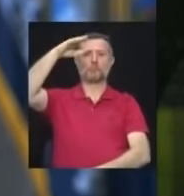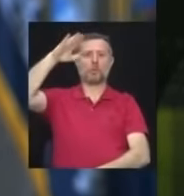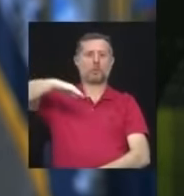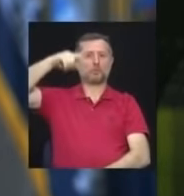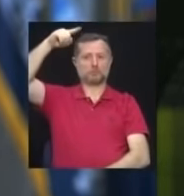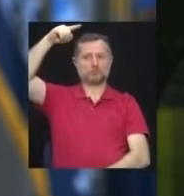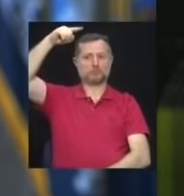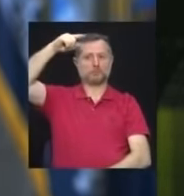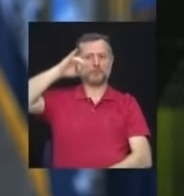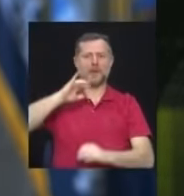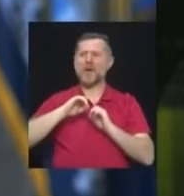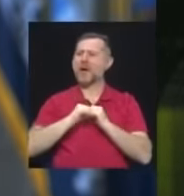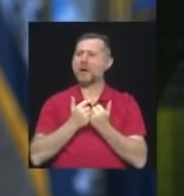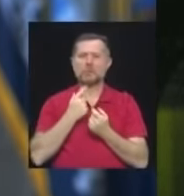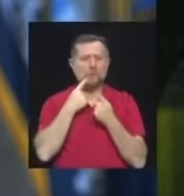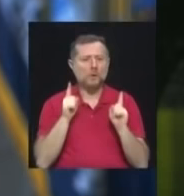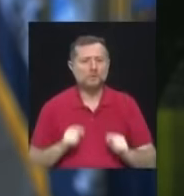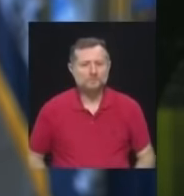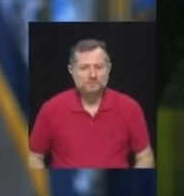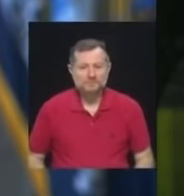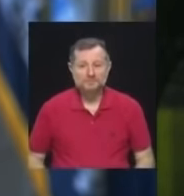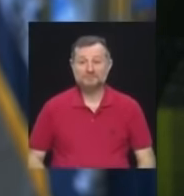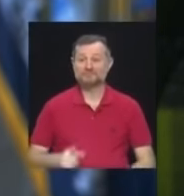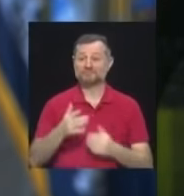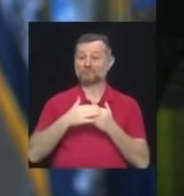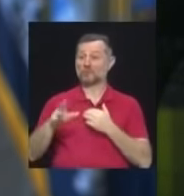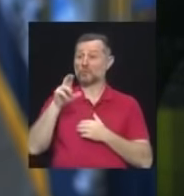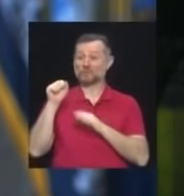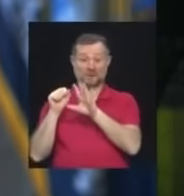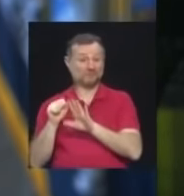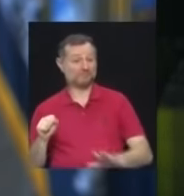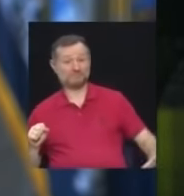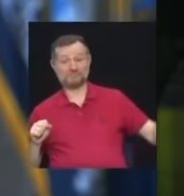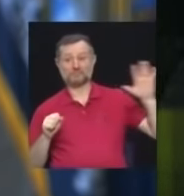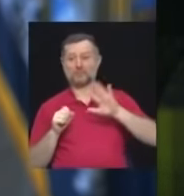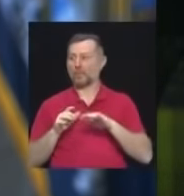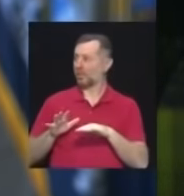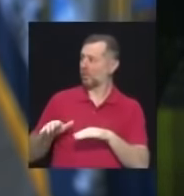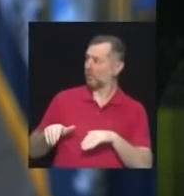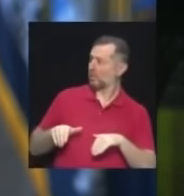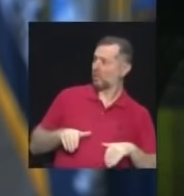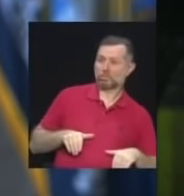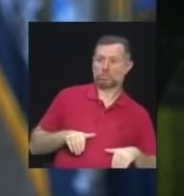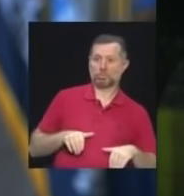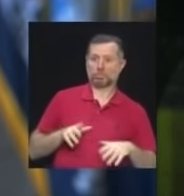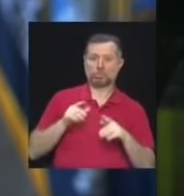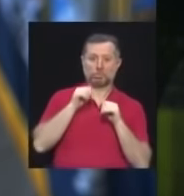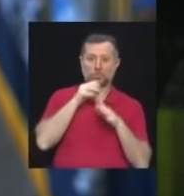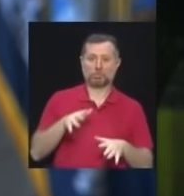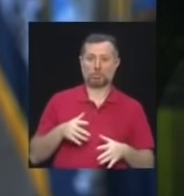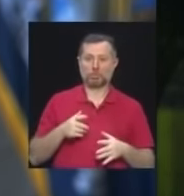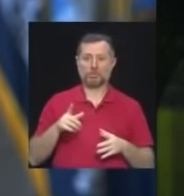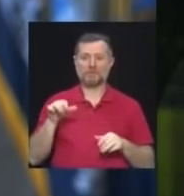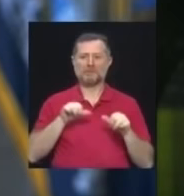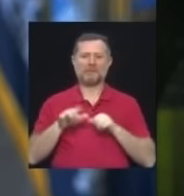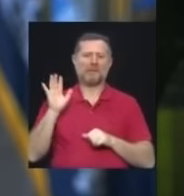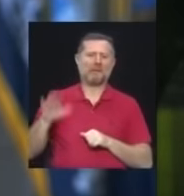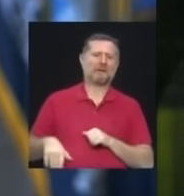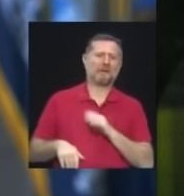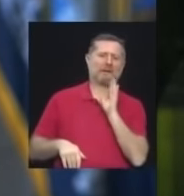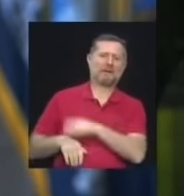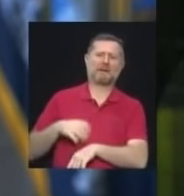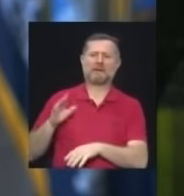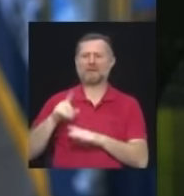Why? Why? Because when the rest of the nation put their head in the sand. Oh. And denied science. Talk trash. And